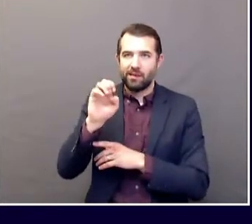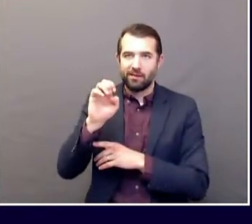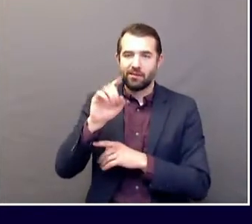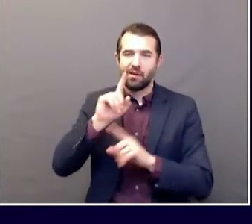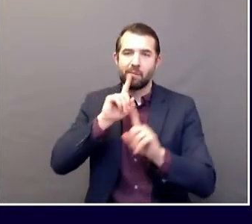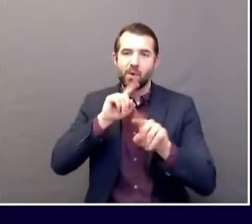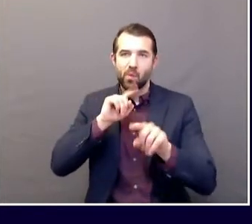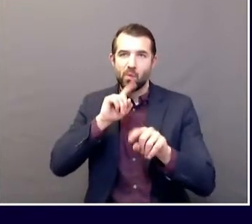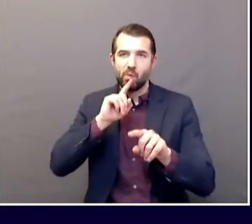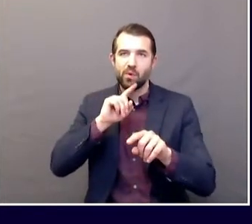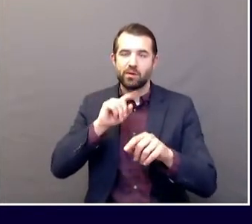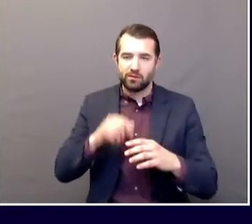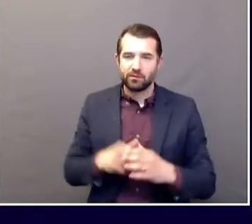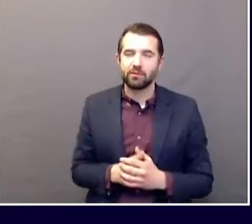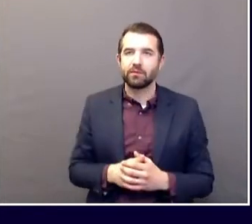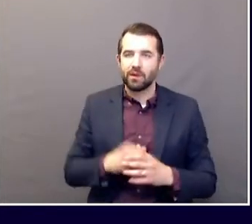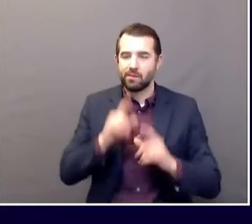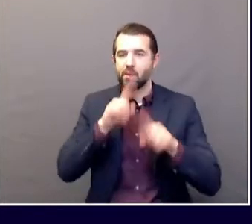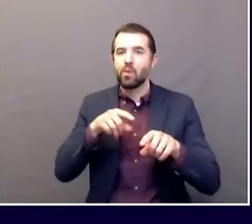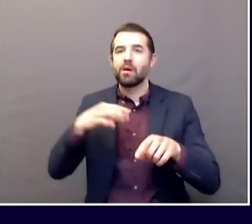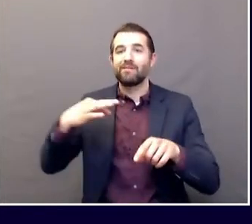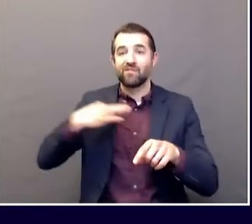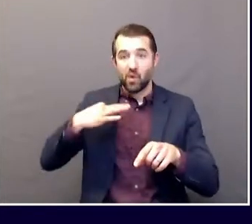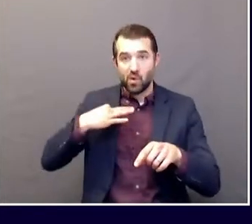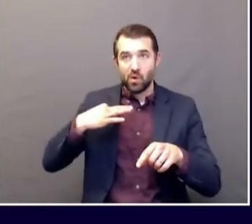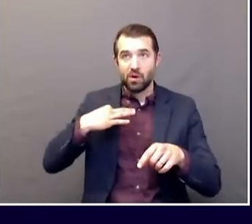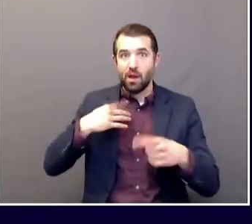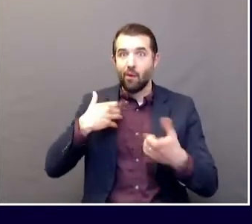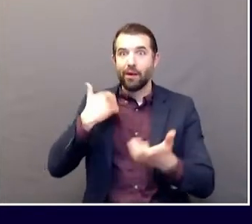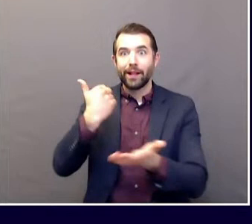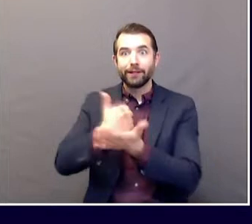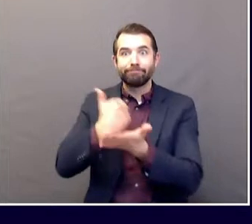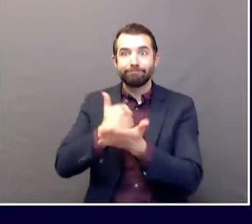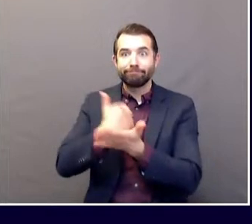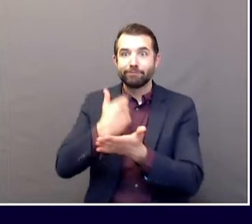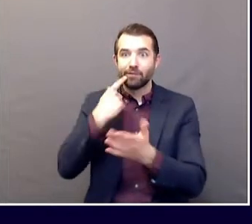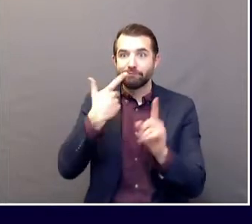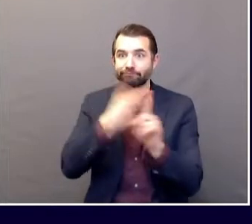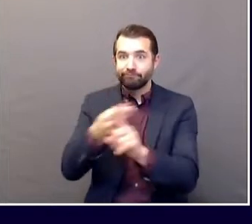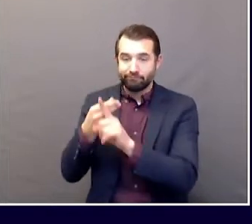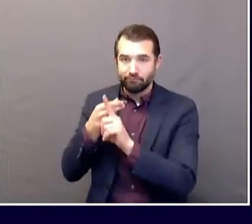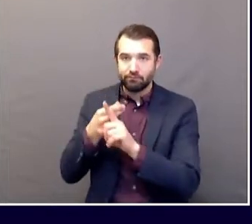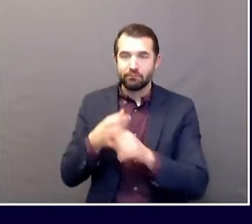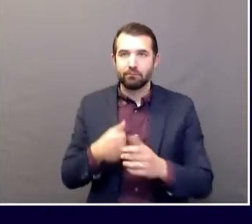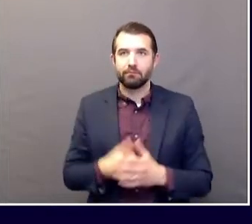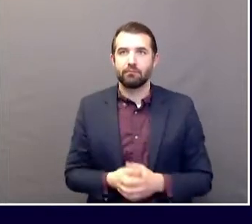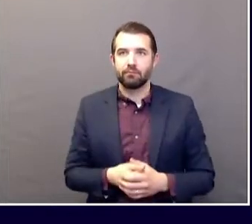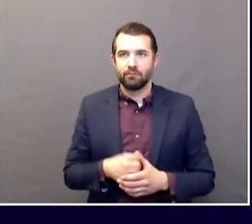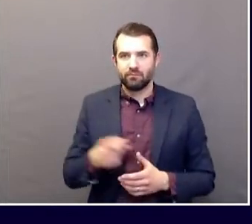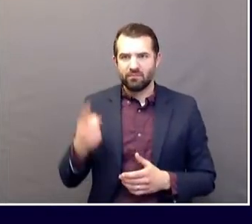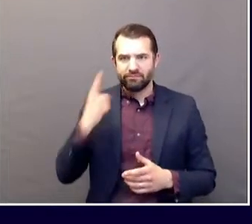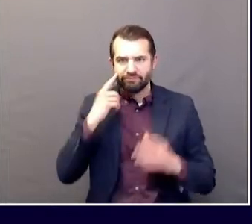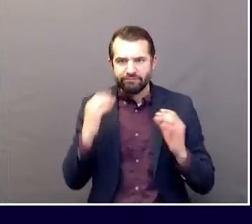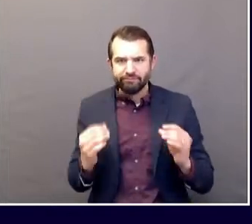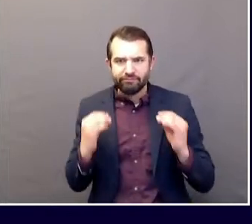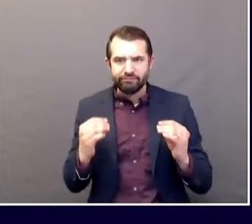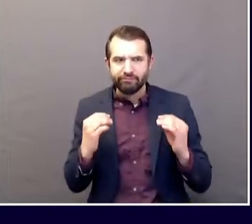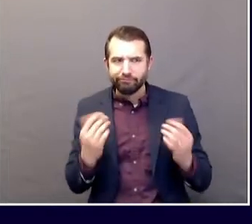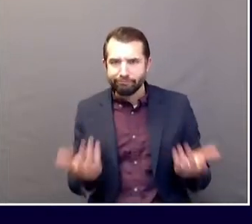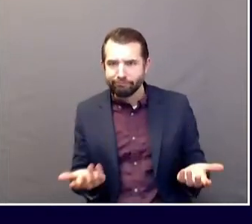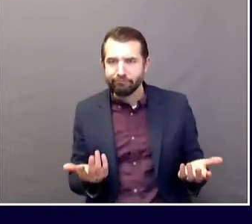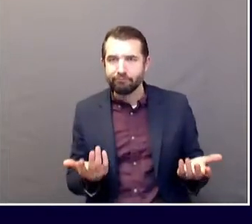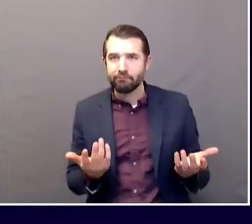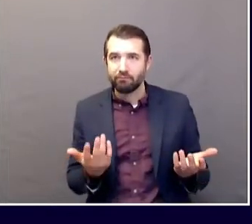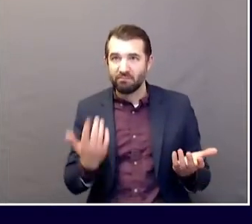age or if it's more related to there's just not a demand for that right now. Let me be very clear, Amy,